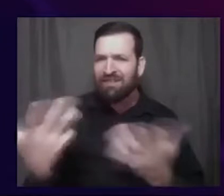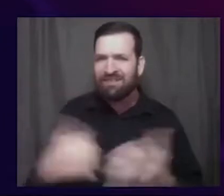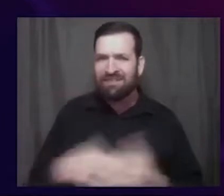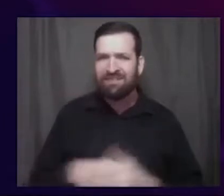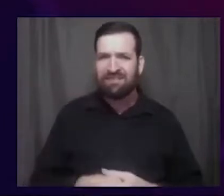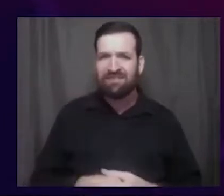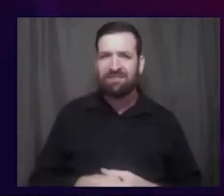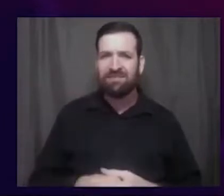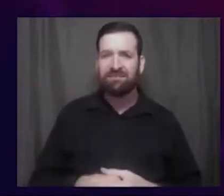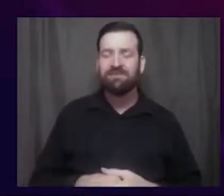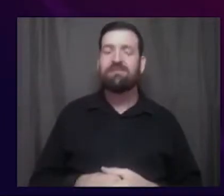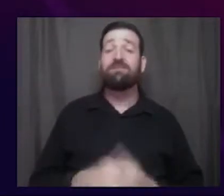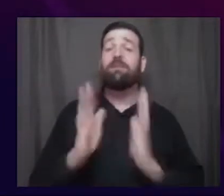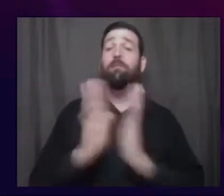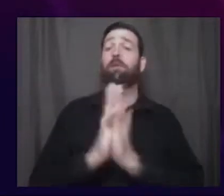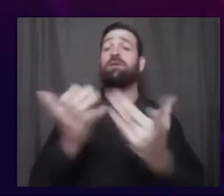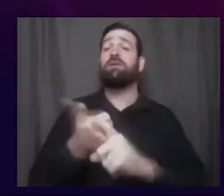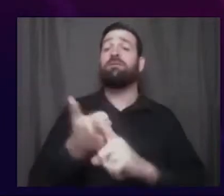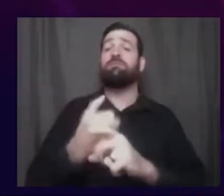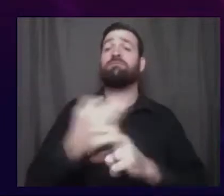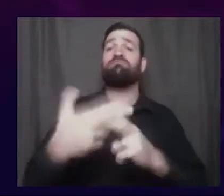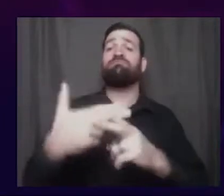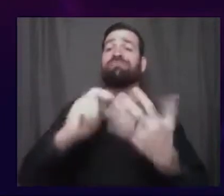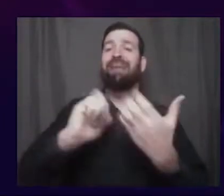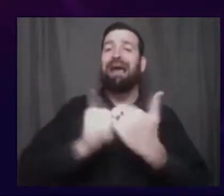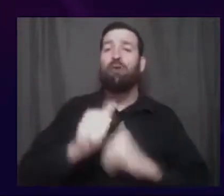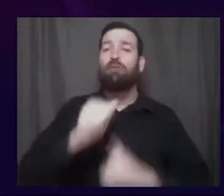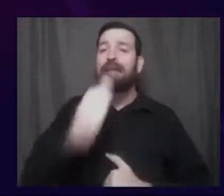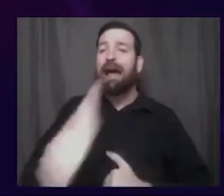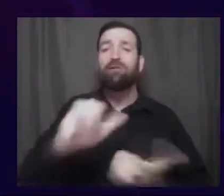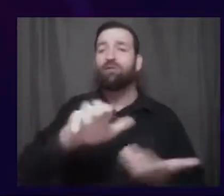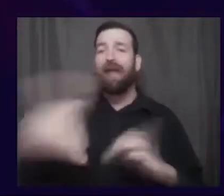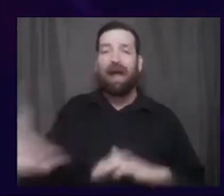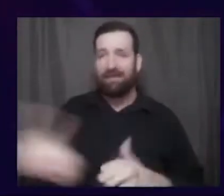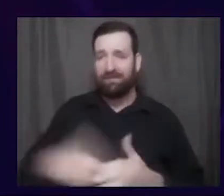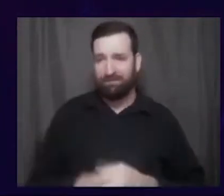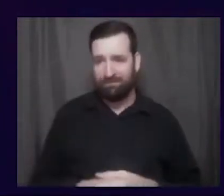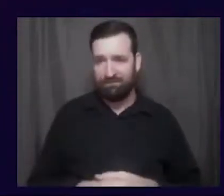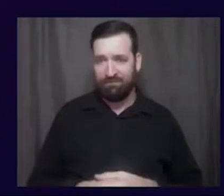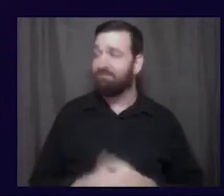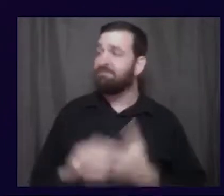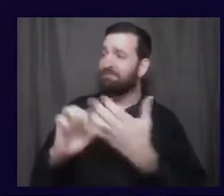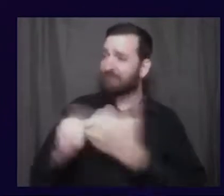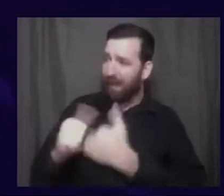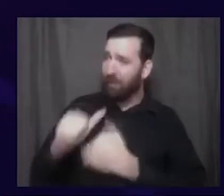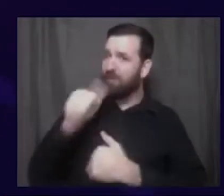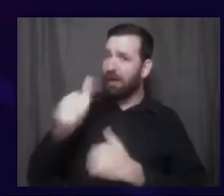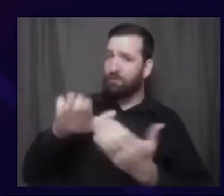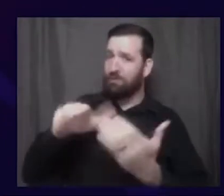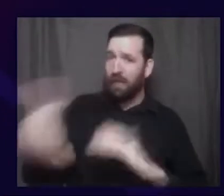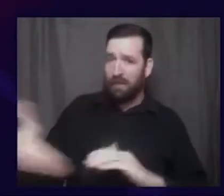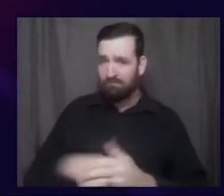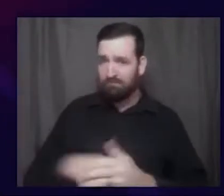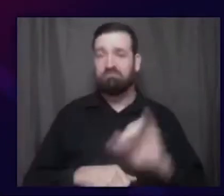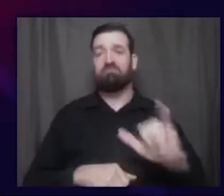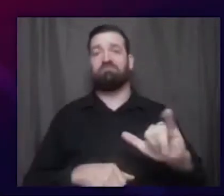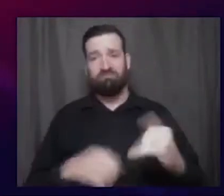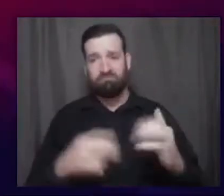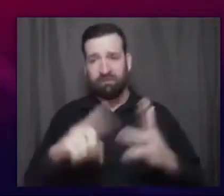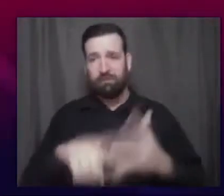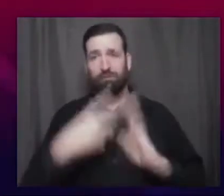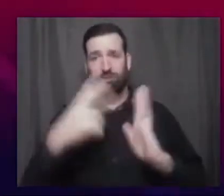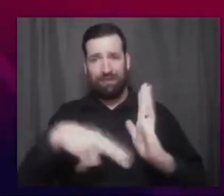The book is titled How Not to Die. How Not to Die. So you started reading books like